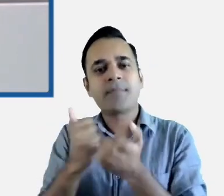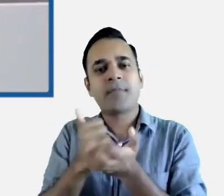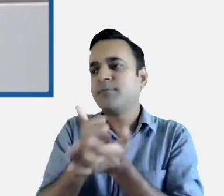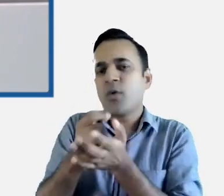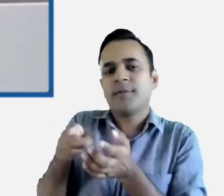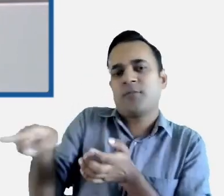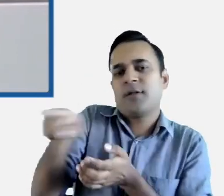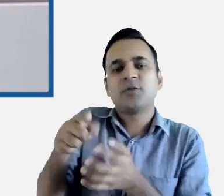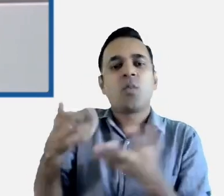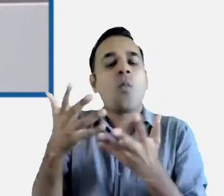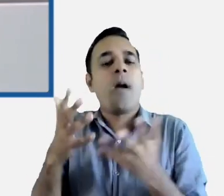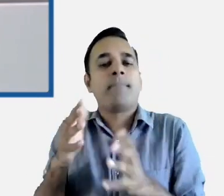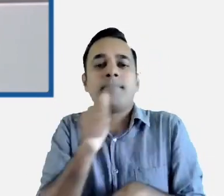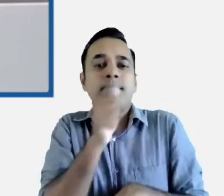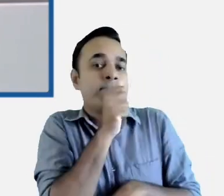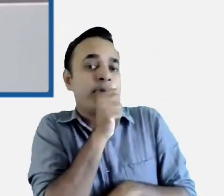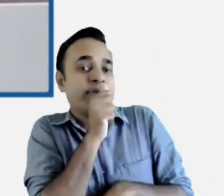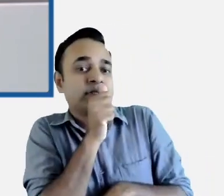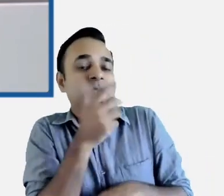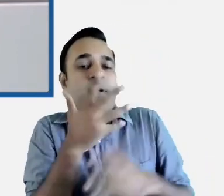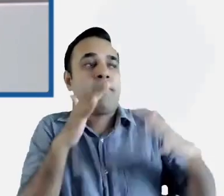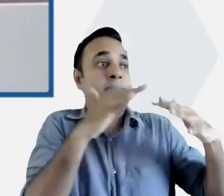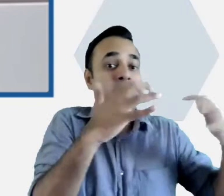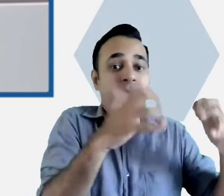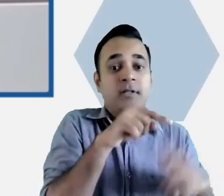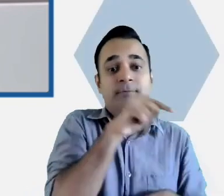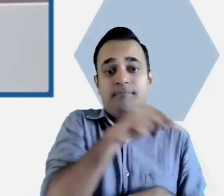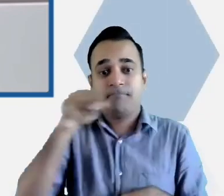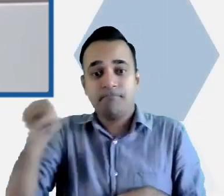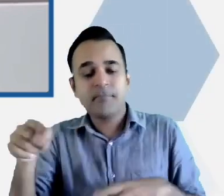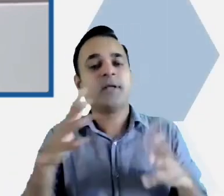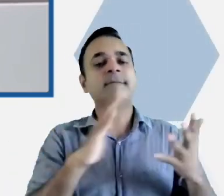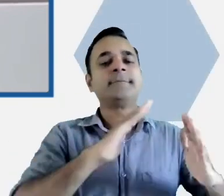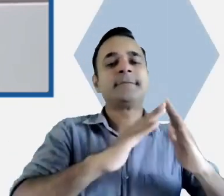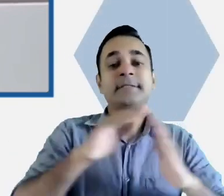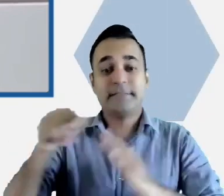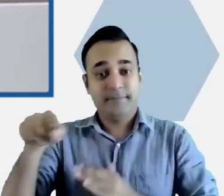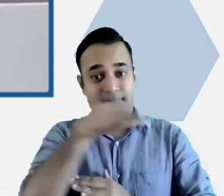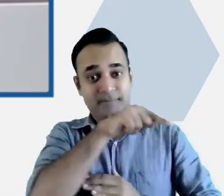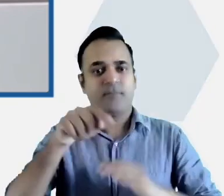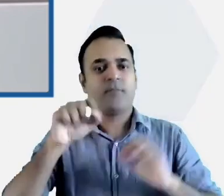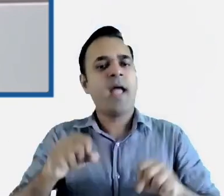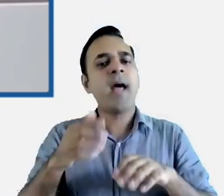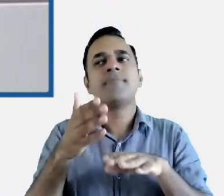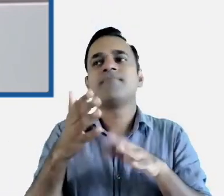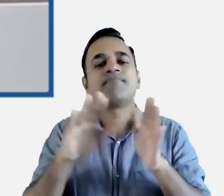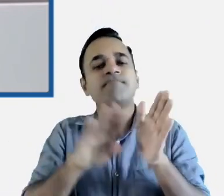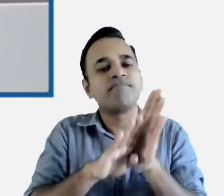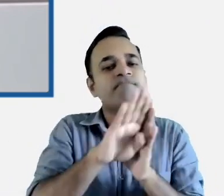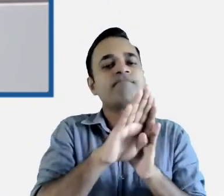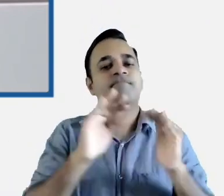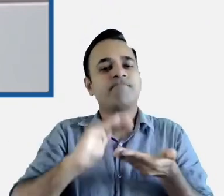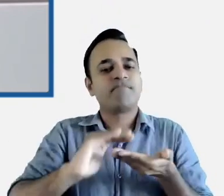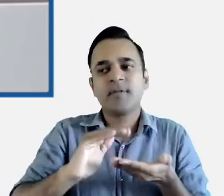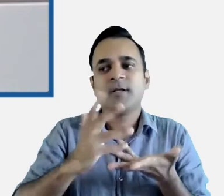can improve or increase the capacity to deal with that as quickly as possible. Now, to do that, that plan has